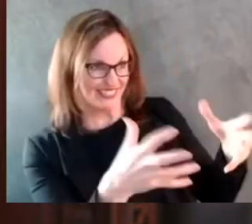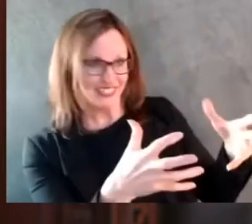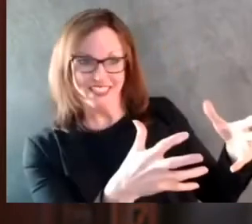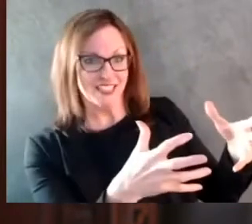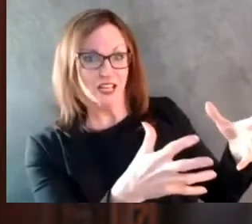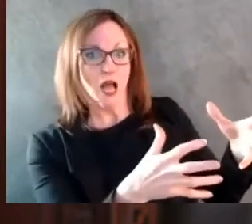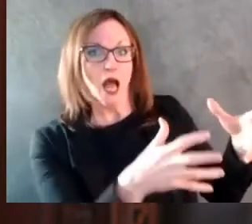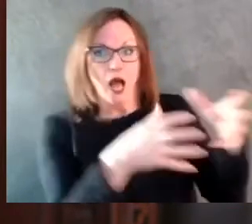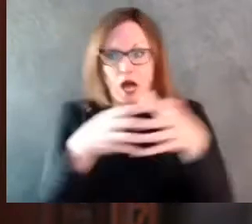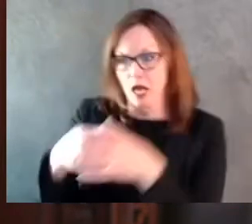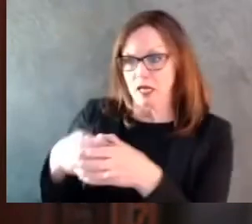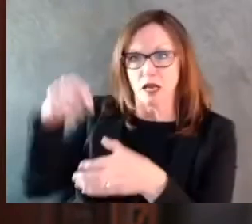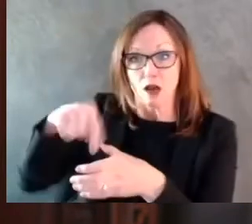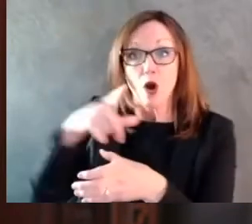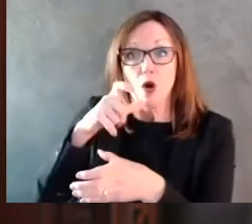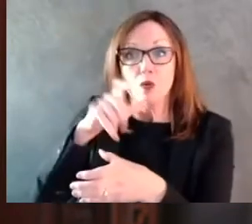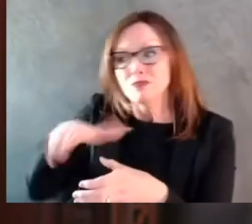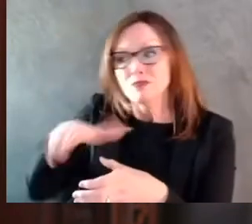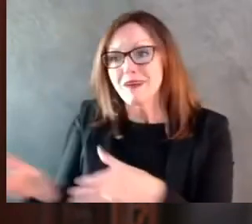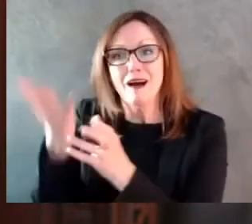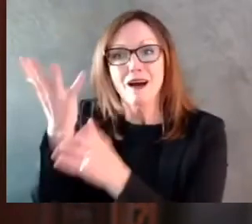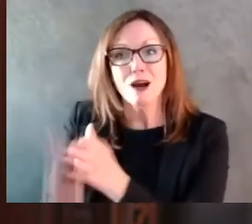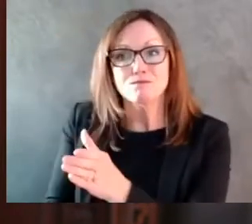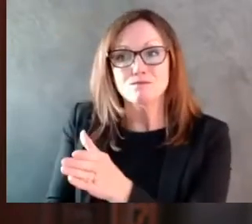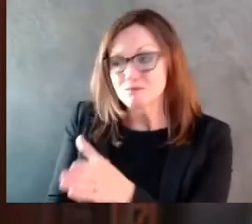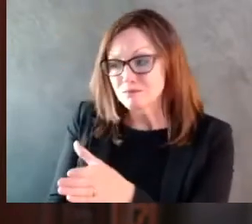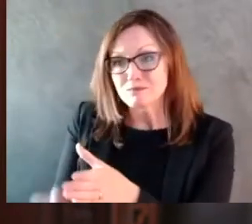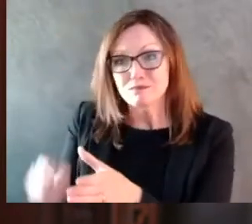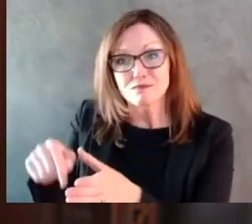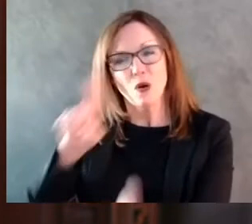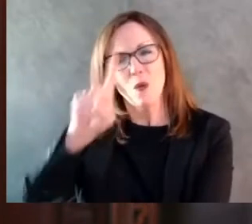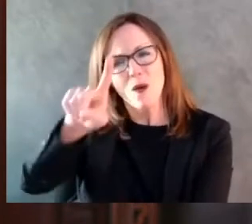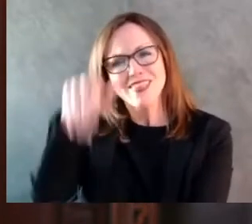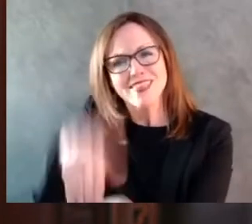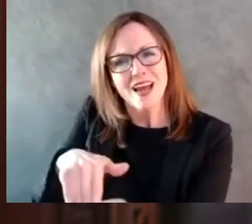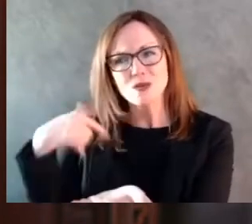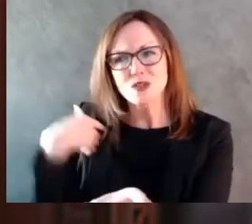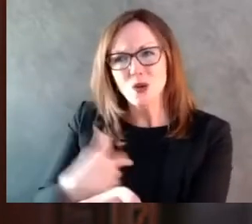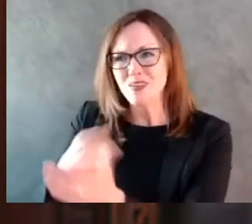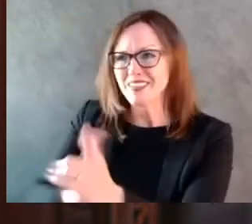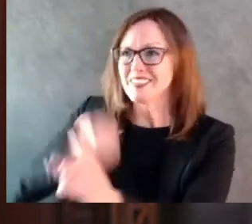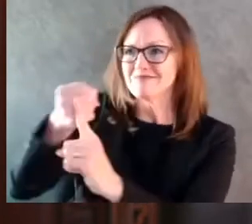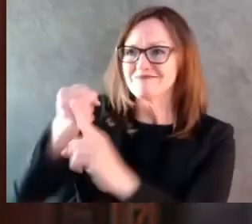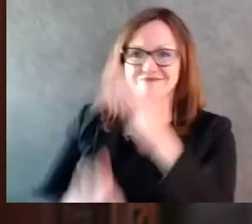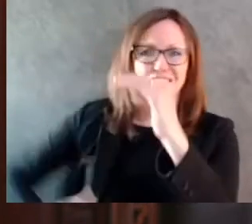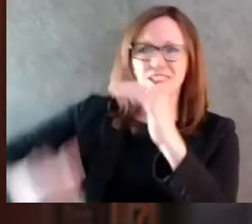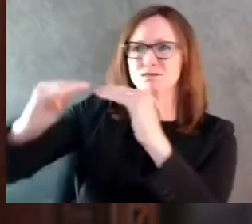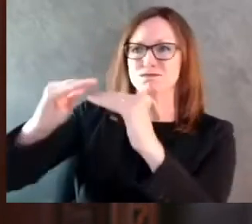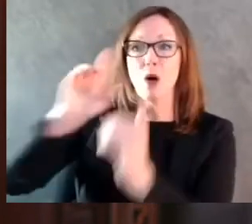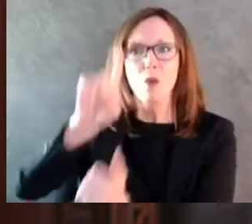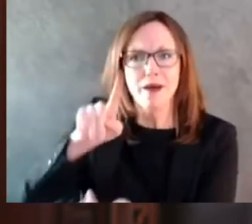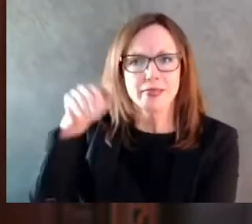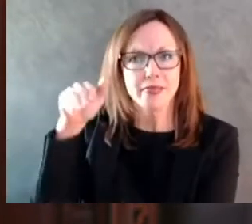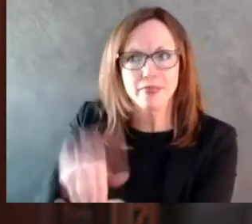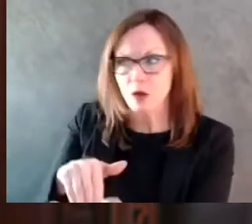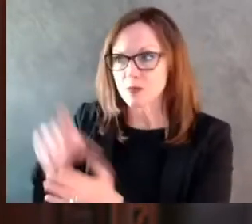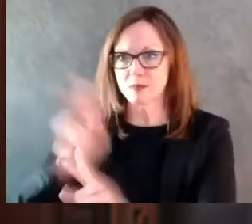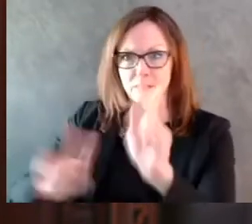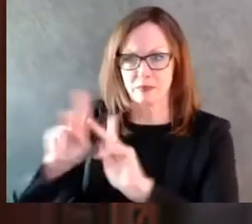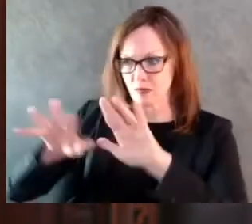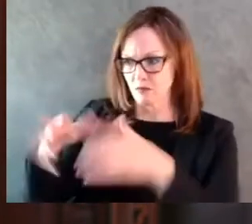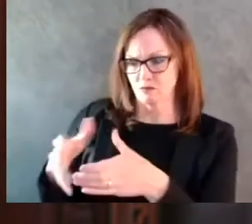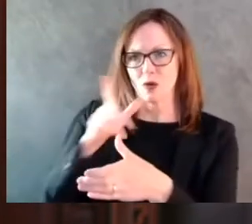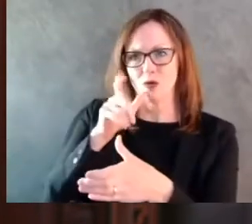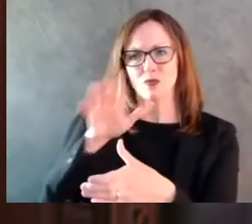every corner of Wisconsin has felt the tragic impact of this virus, as 52 of Wisconsin's 72 counties have